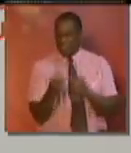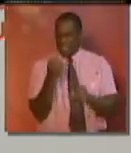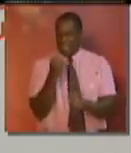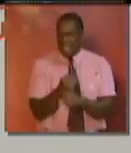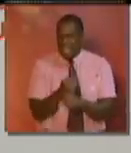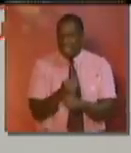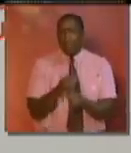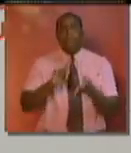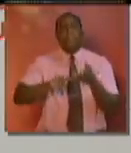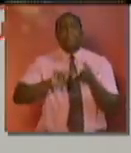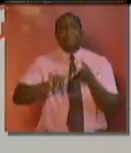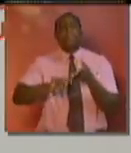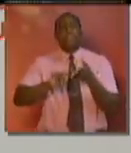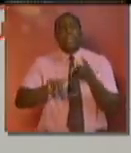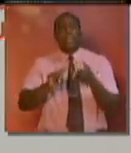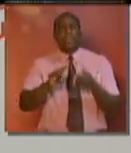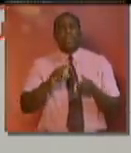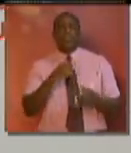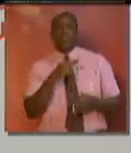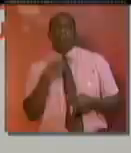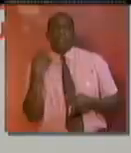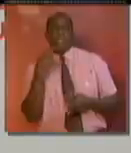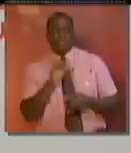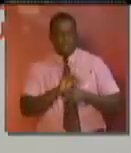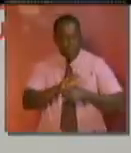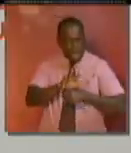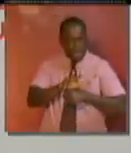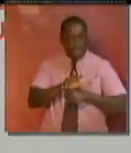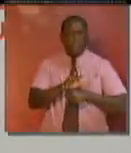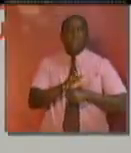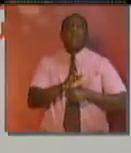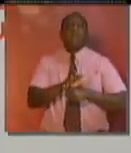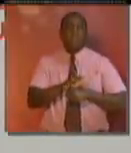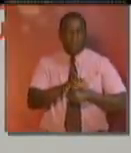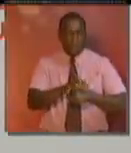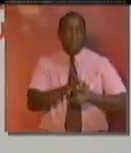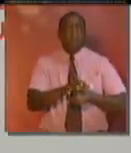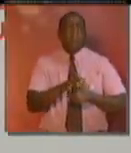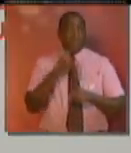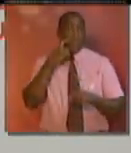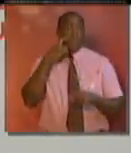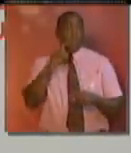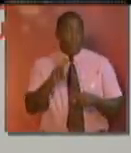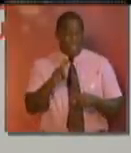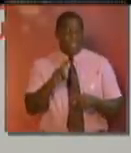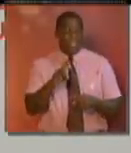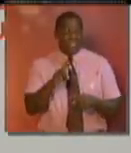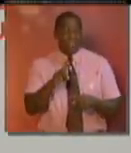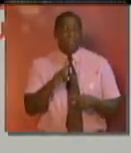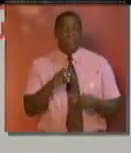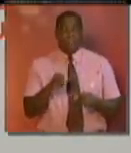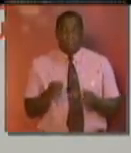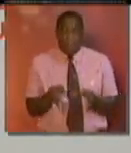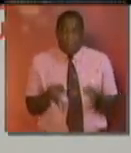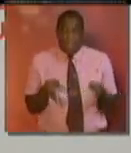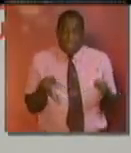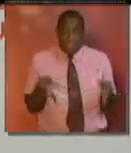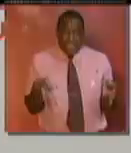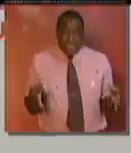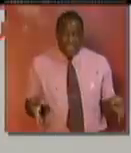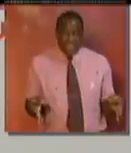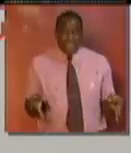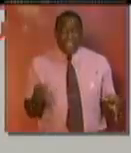surveys for chronic disease, that obesity is an issue that needs to be addressed. For that reason, all of